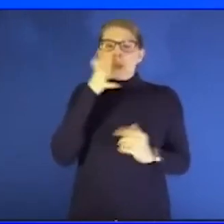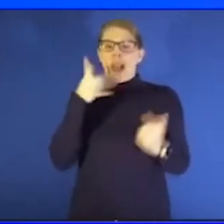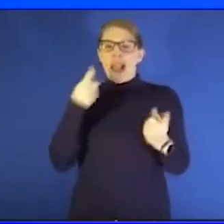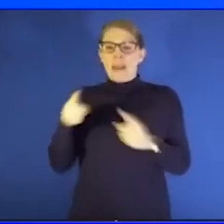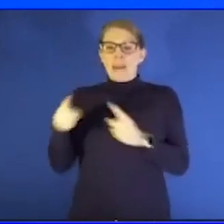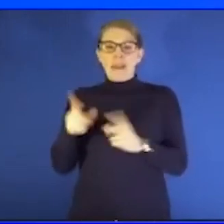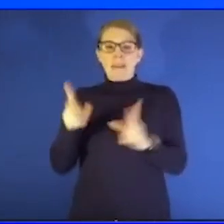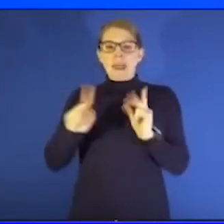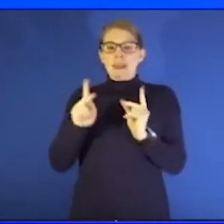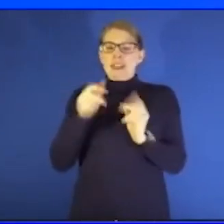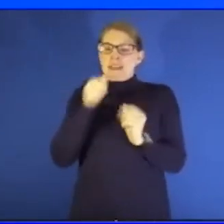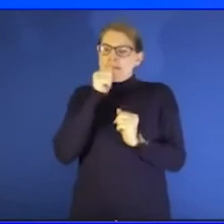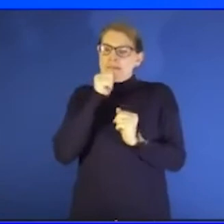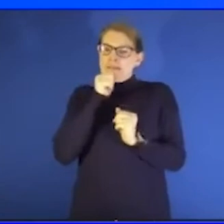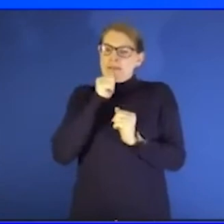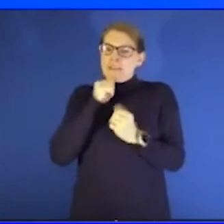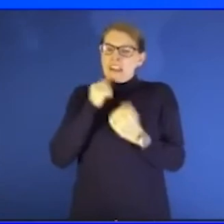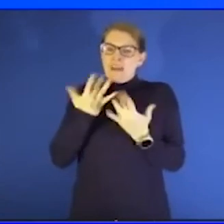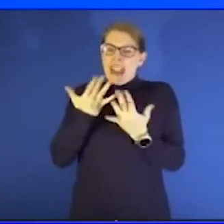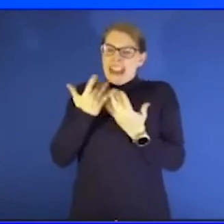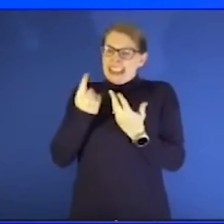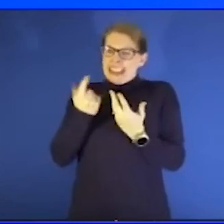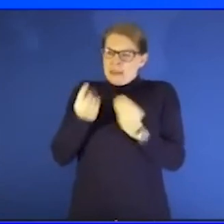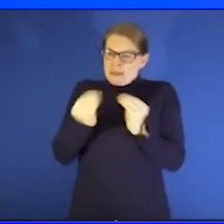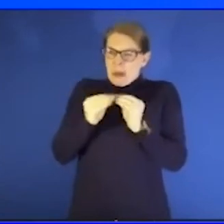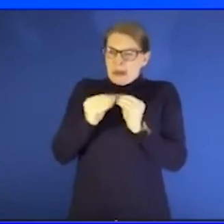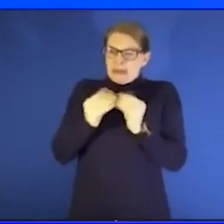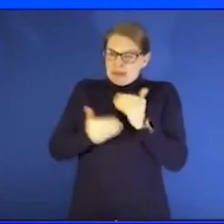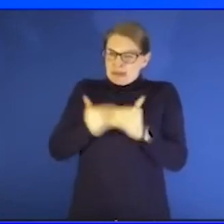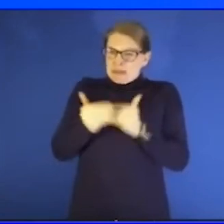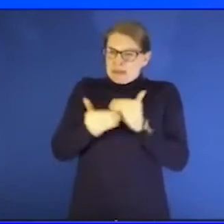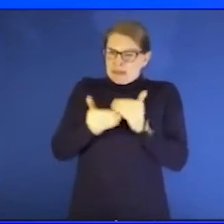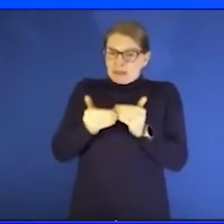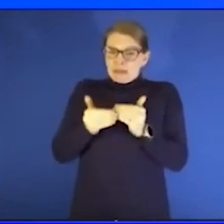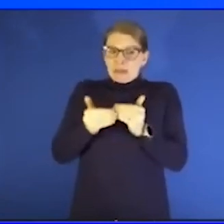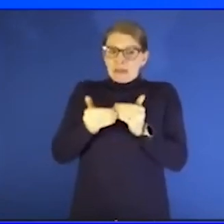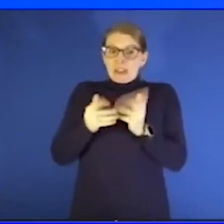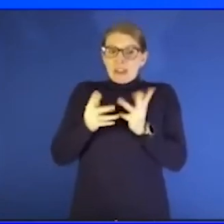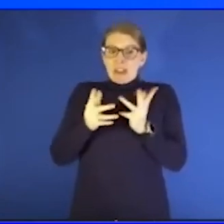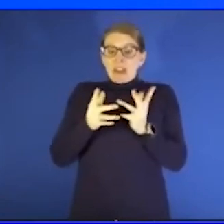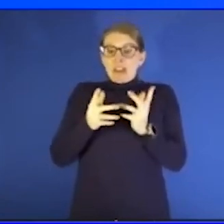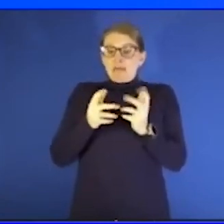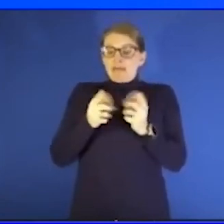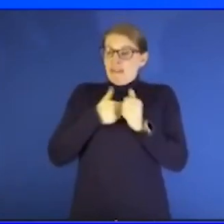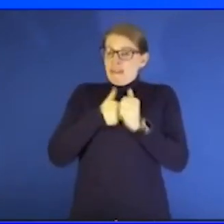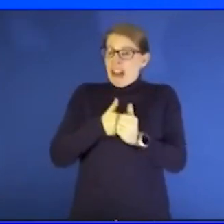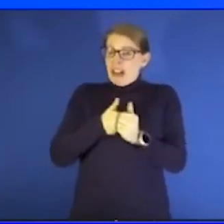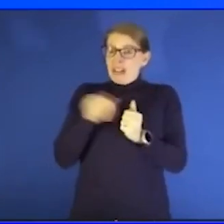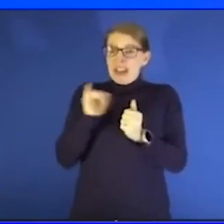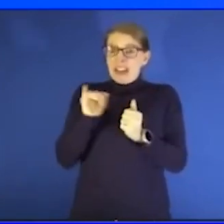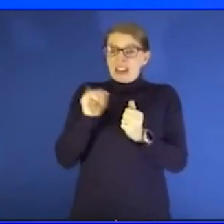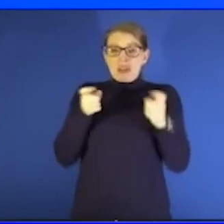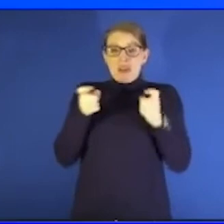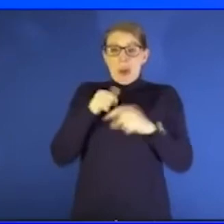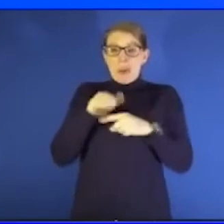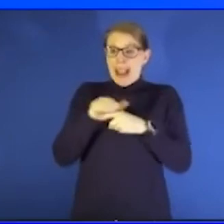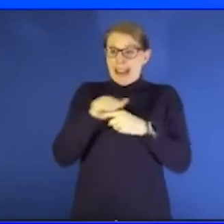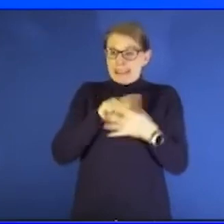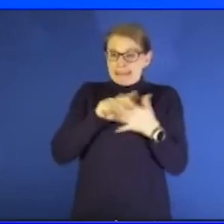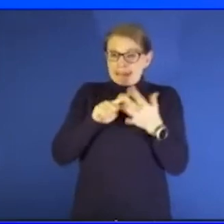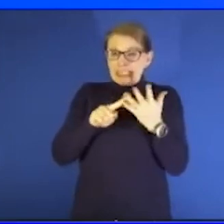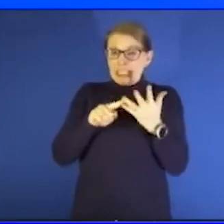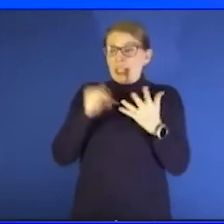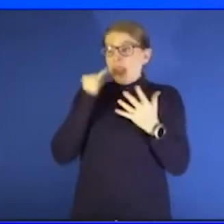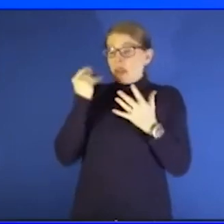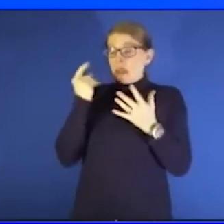on a little bit longer and continue to do your good infection control practices. Continue to get your questions answered. If you're not yet